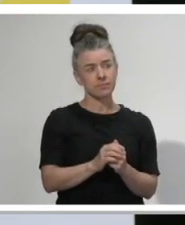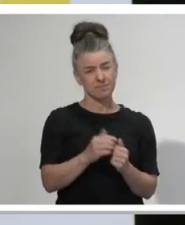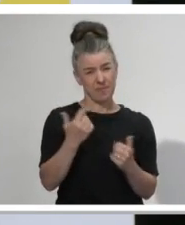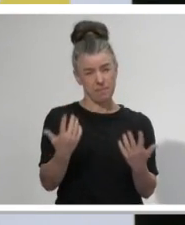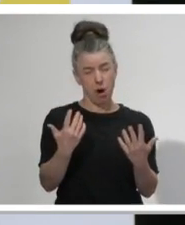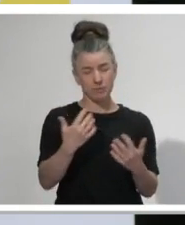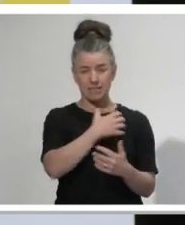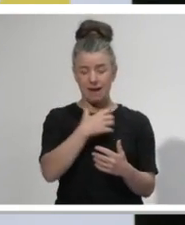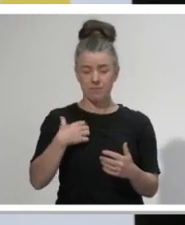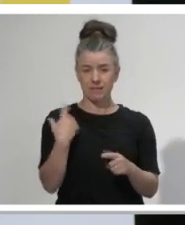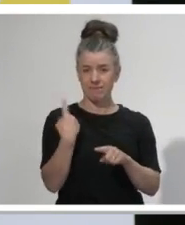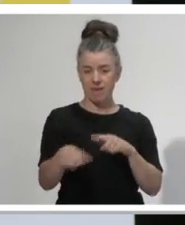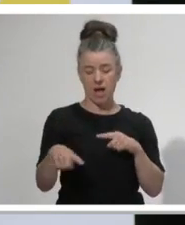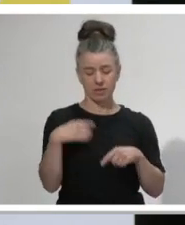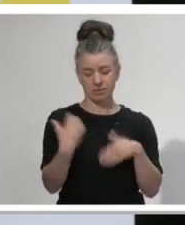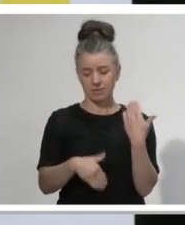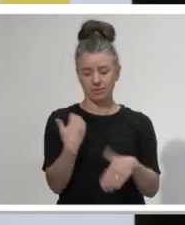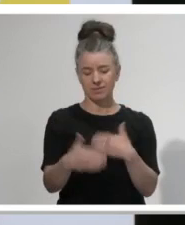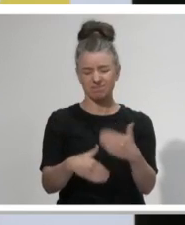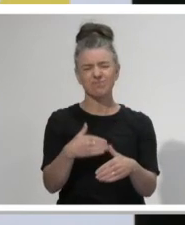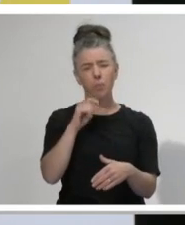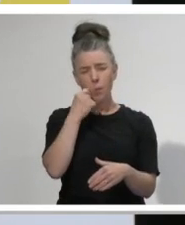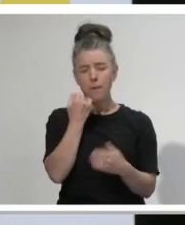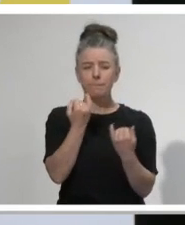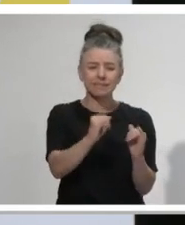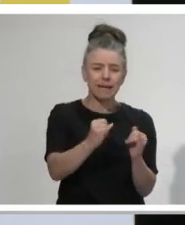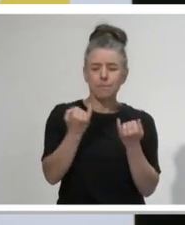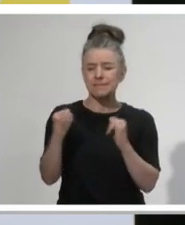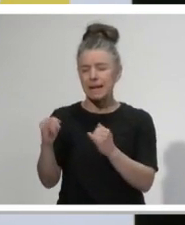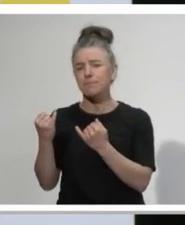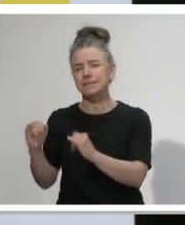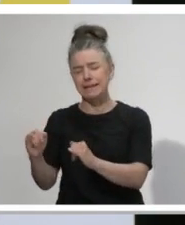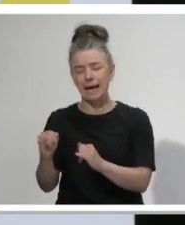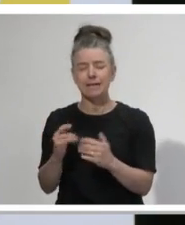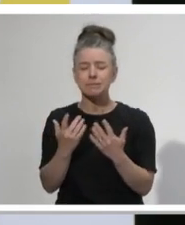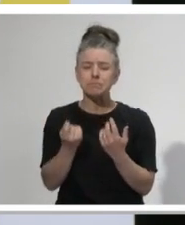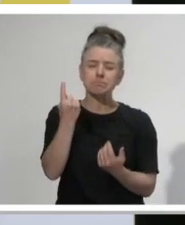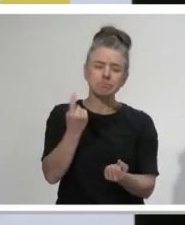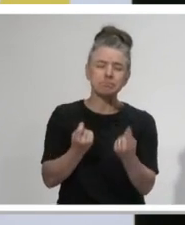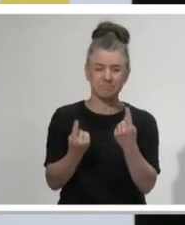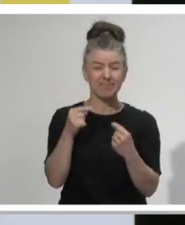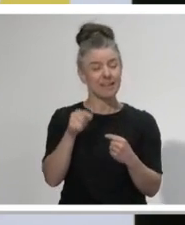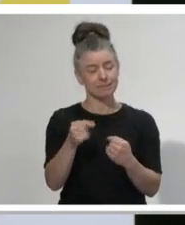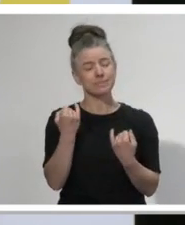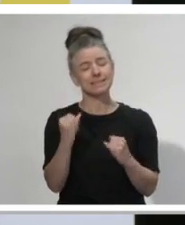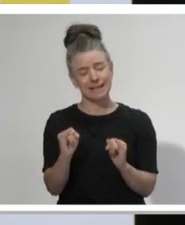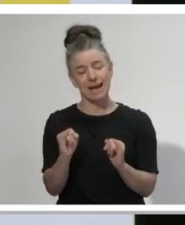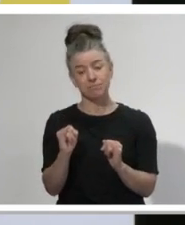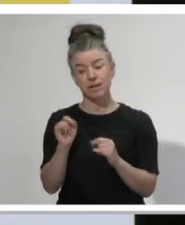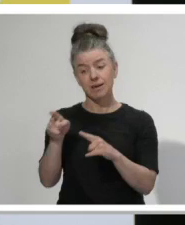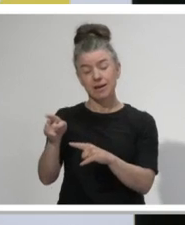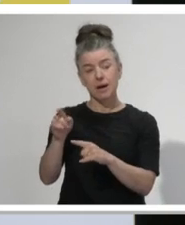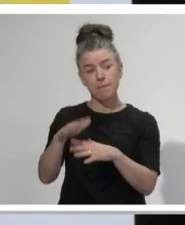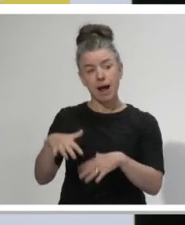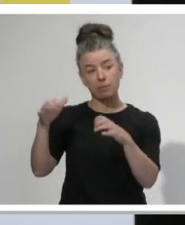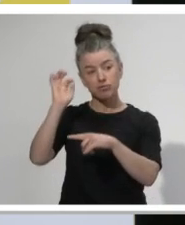speed at the moment. From time to time there'll be a mistake. This was a mistake, a genuine one. The Parliamentary Council Office have apologised for